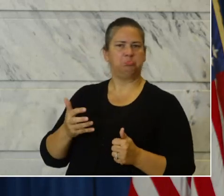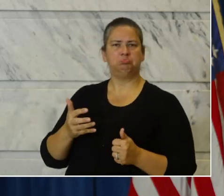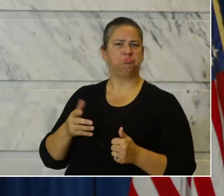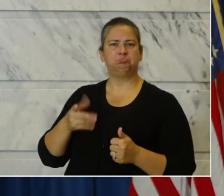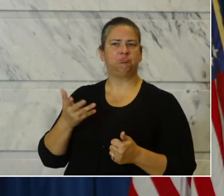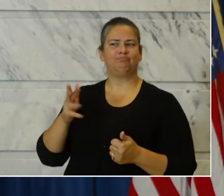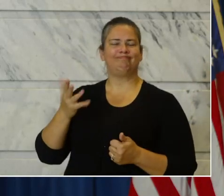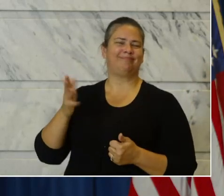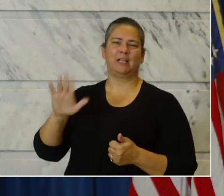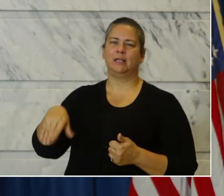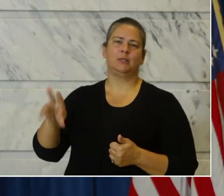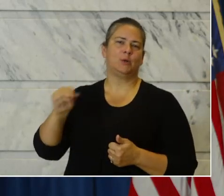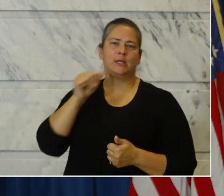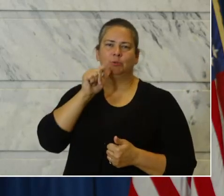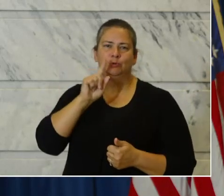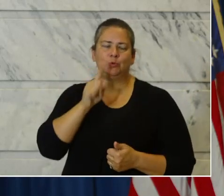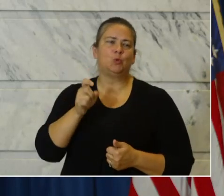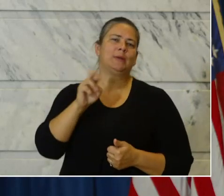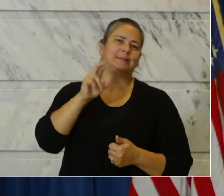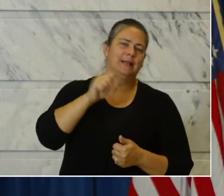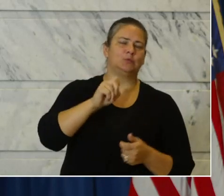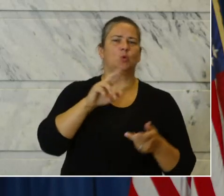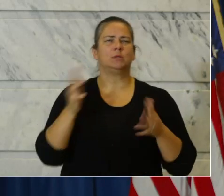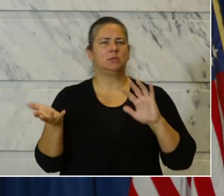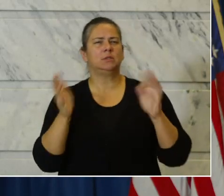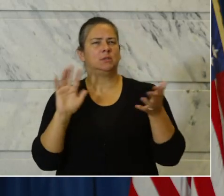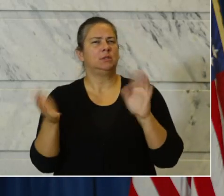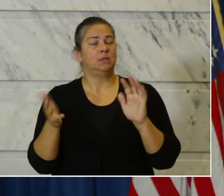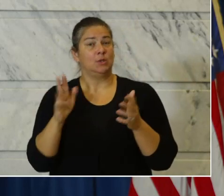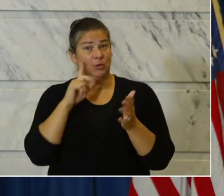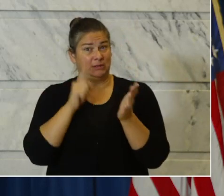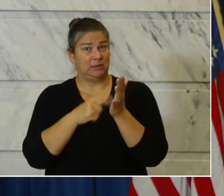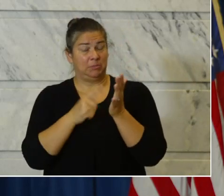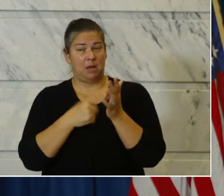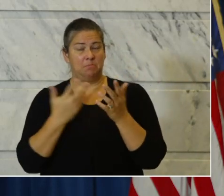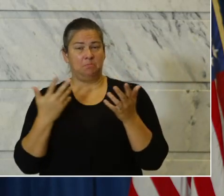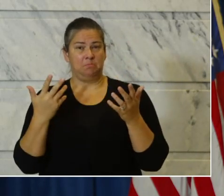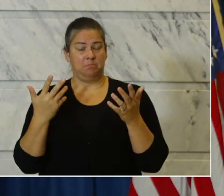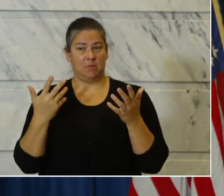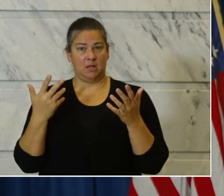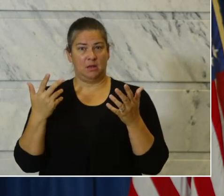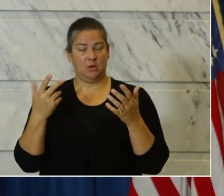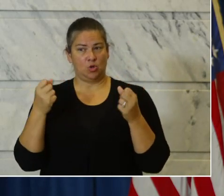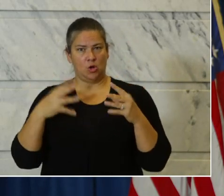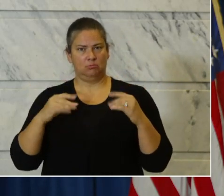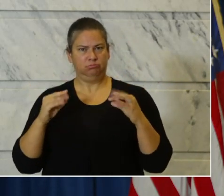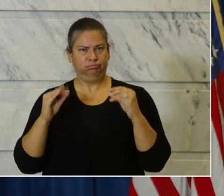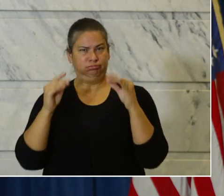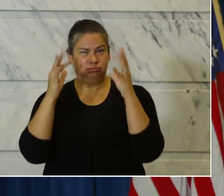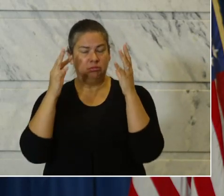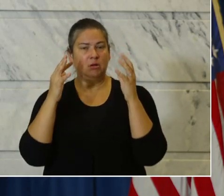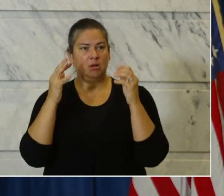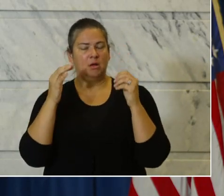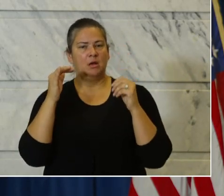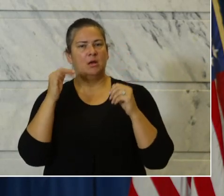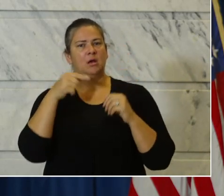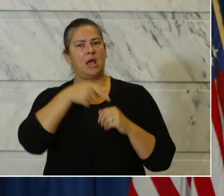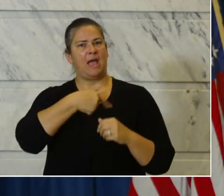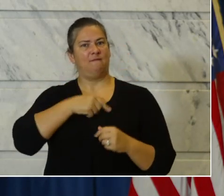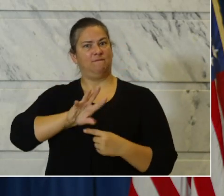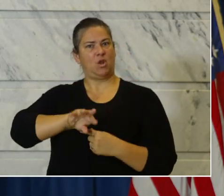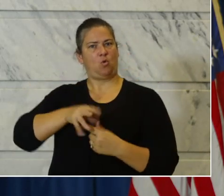quickly. Remember, these sometimes are heated exchanges, and sometimes having the video with that officer